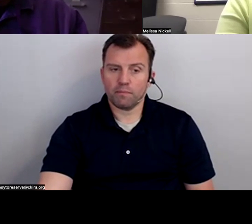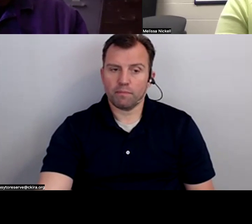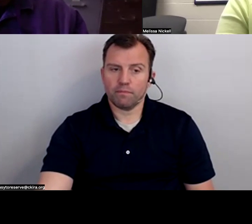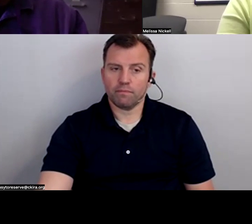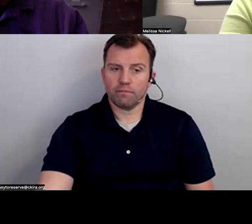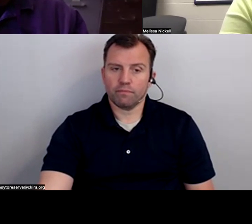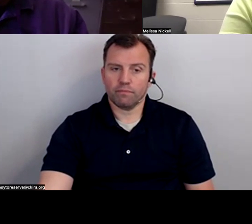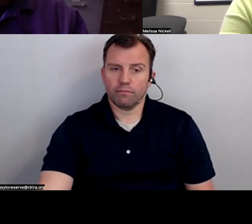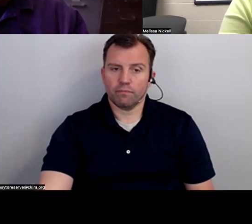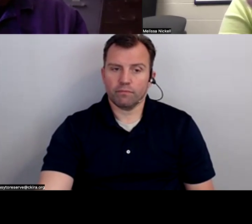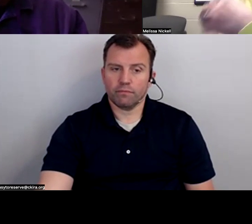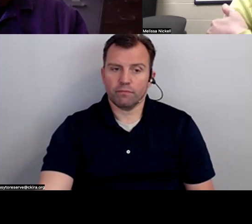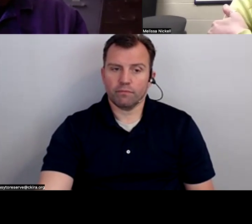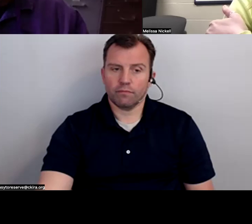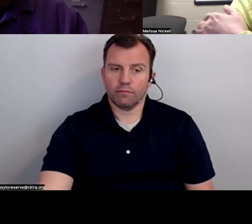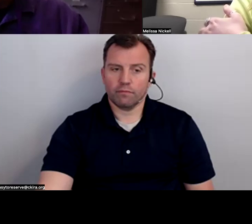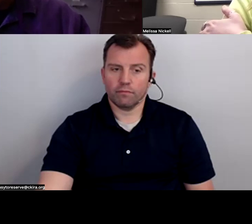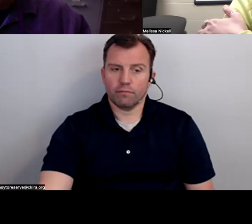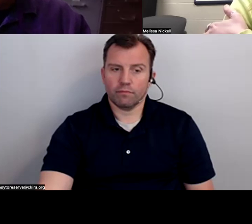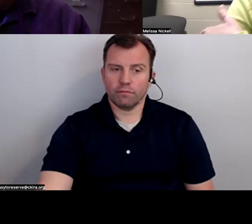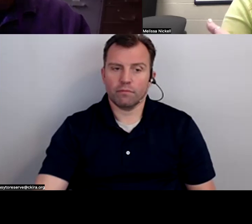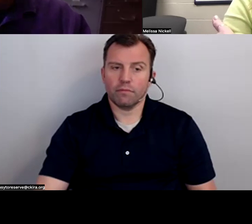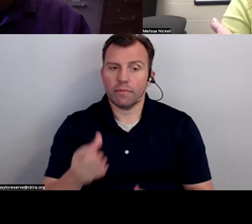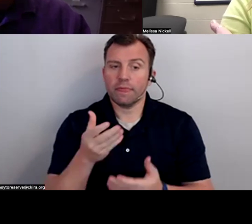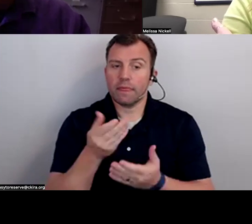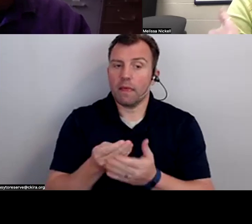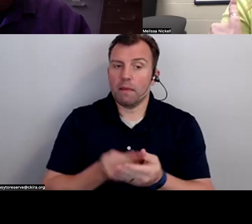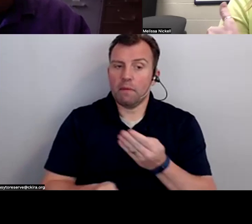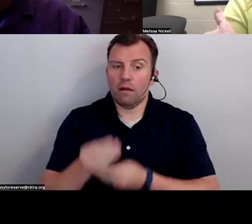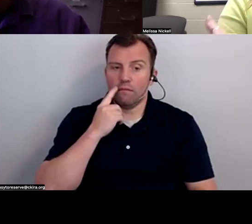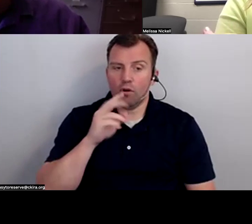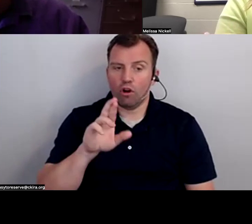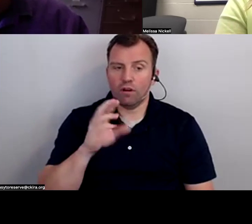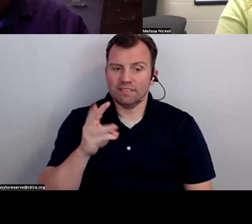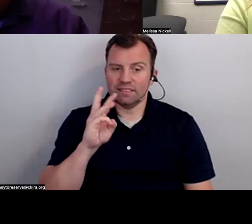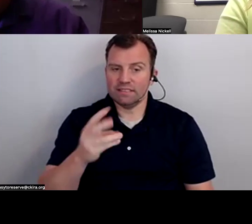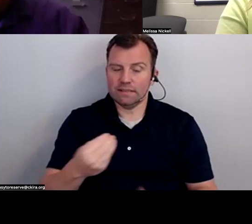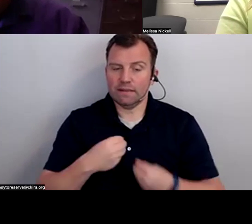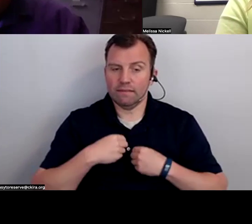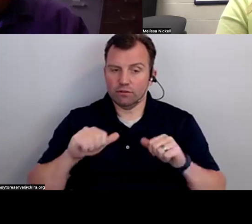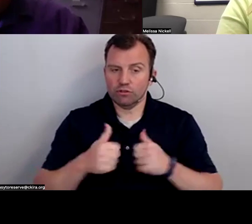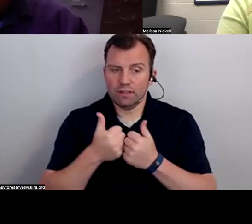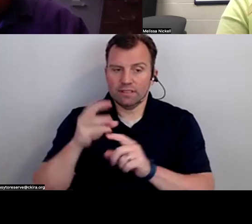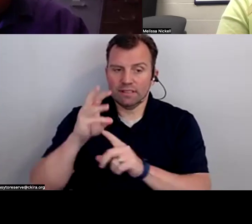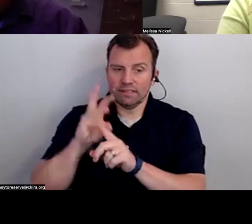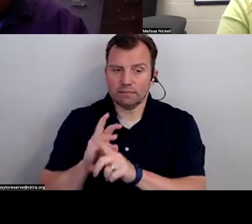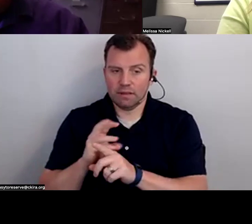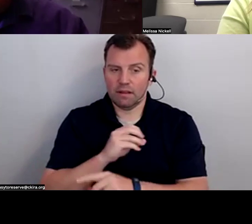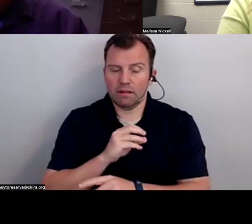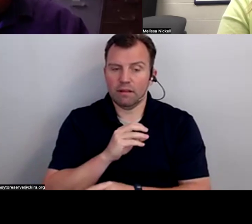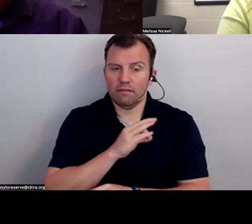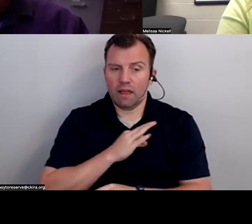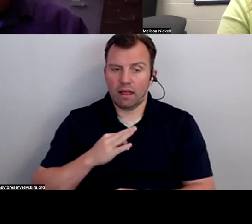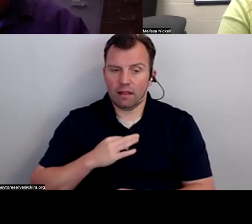Okay, the next question says, the budget for the R16 has created challenges. 6 months of a faculty member's time